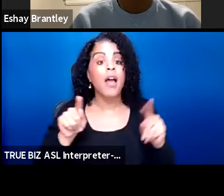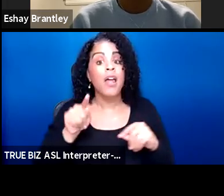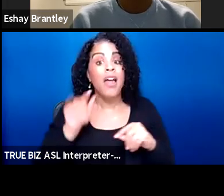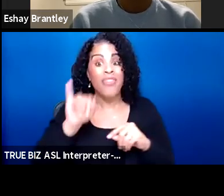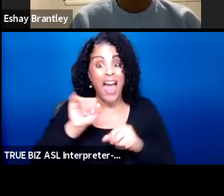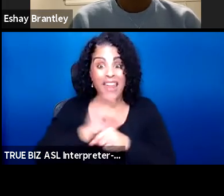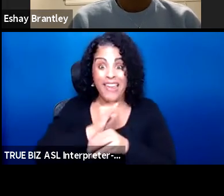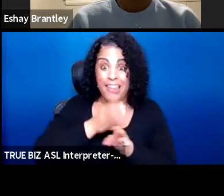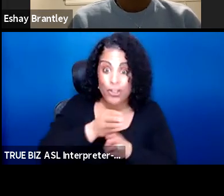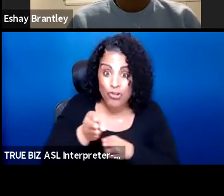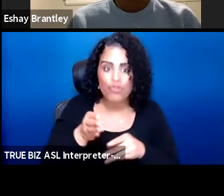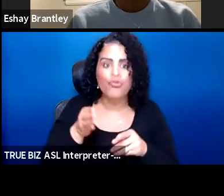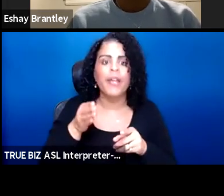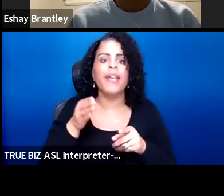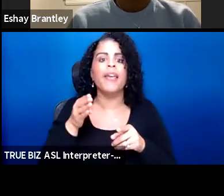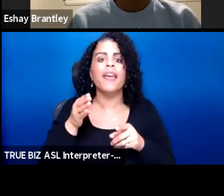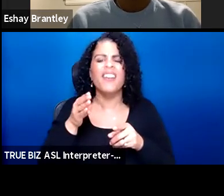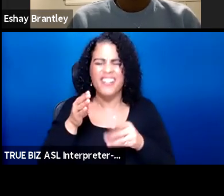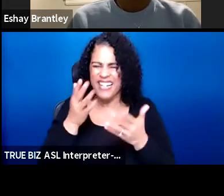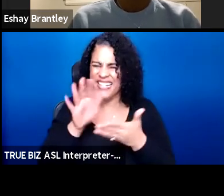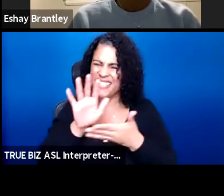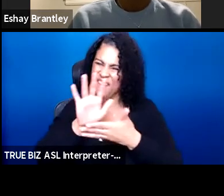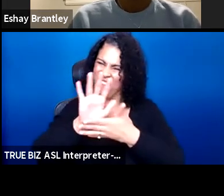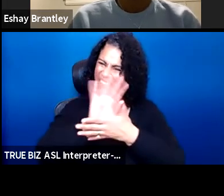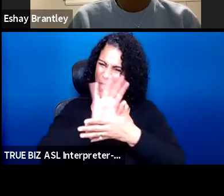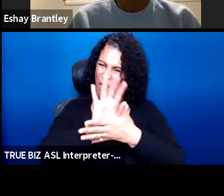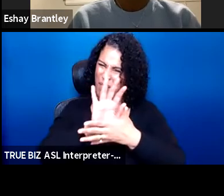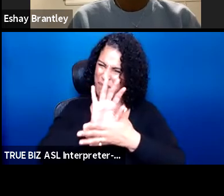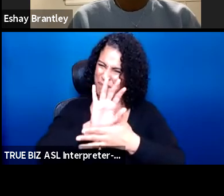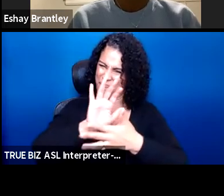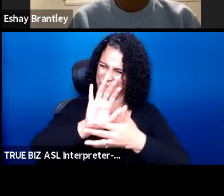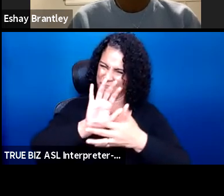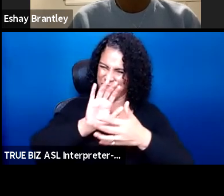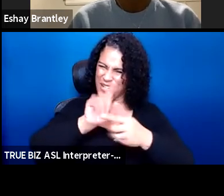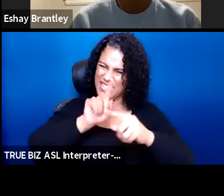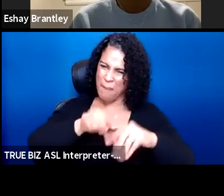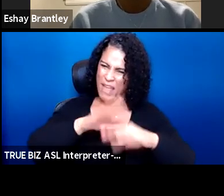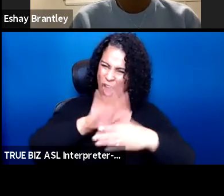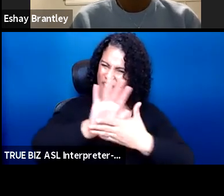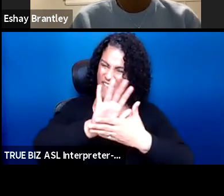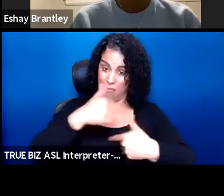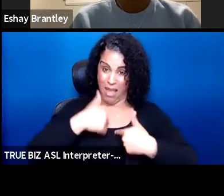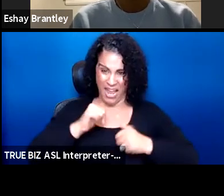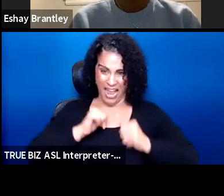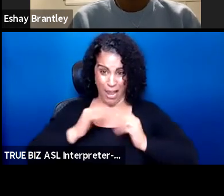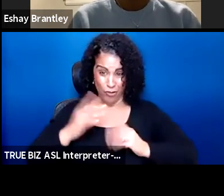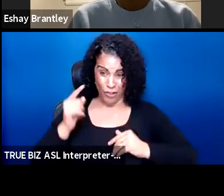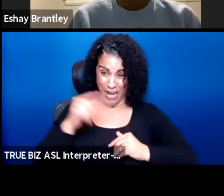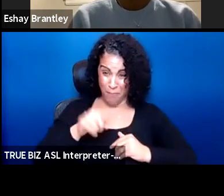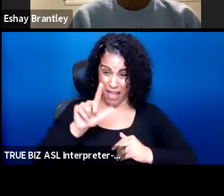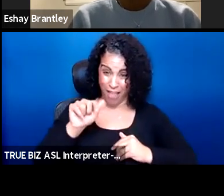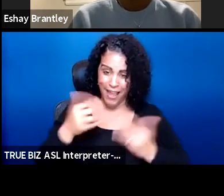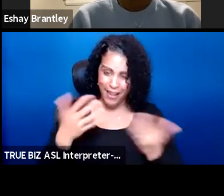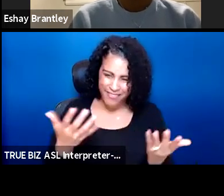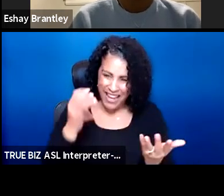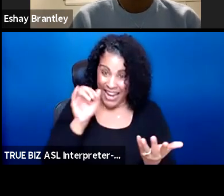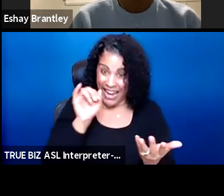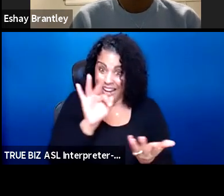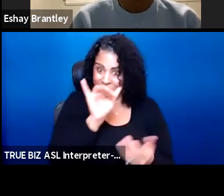very film based. Yeah. And so it's all, you know, I'm an actor coming to LA, and every, you know, if that